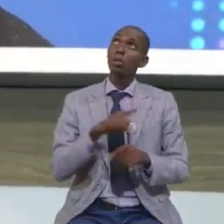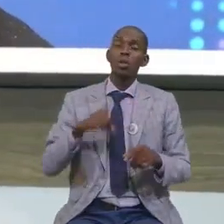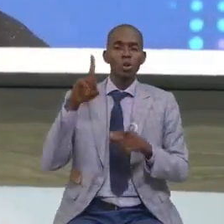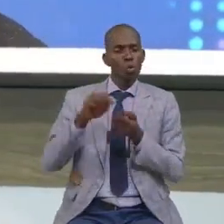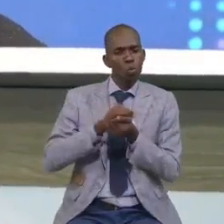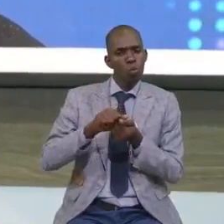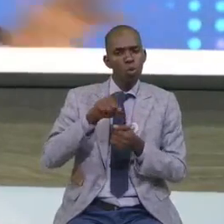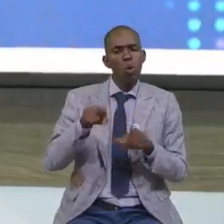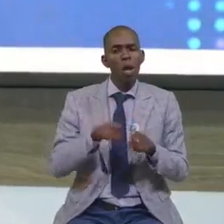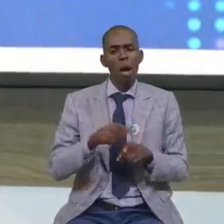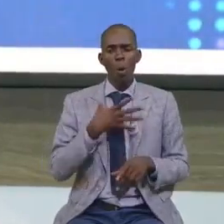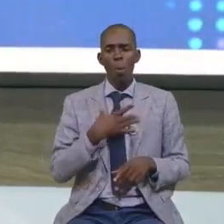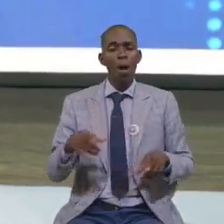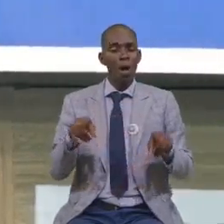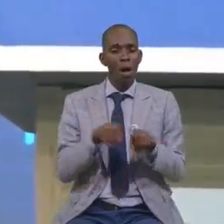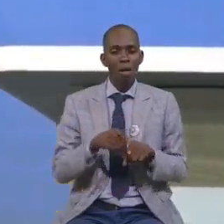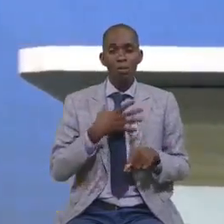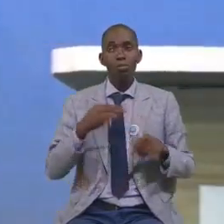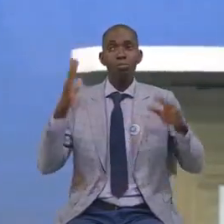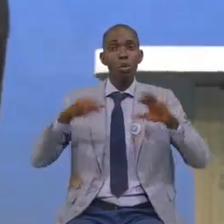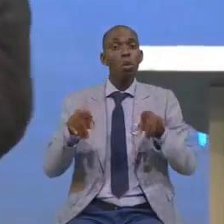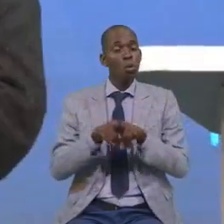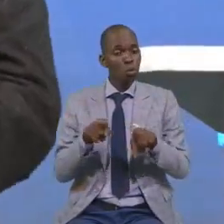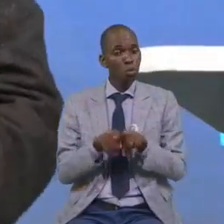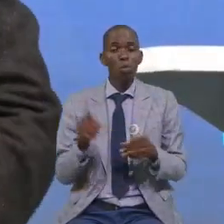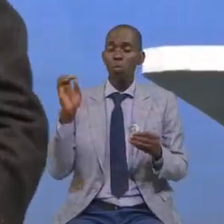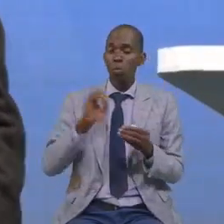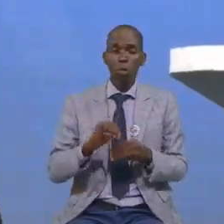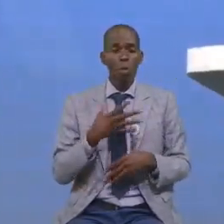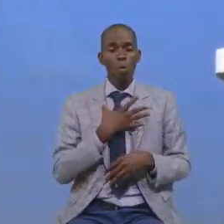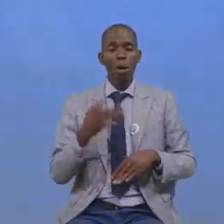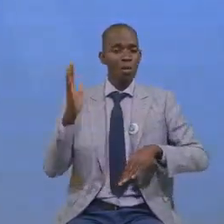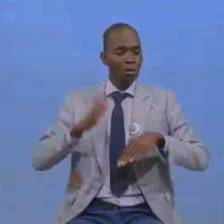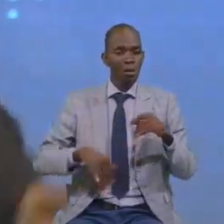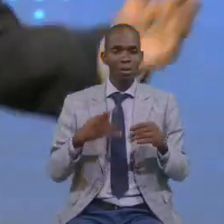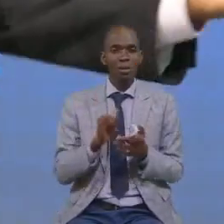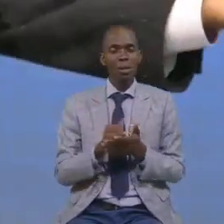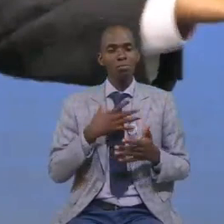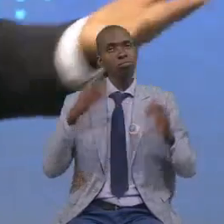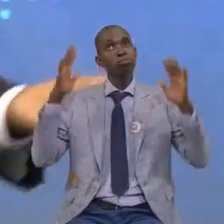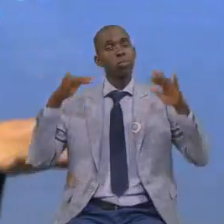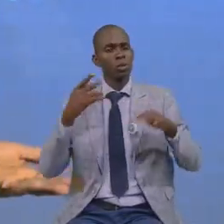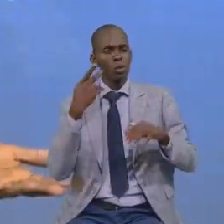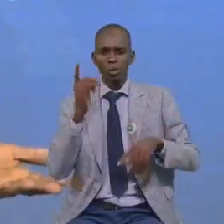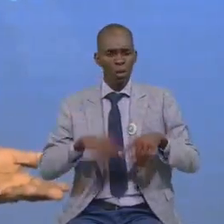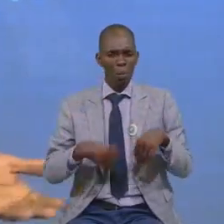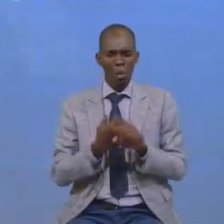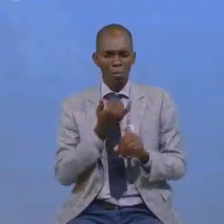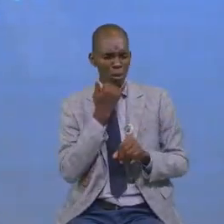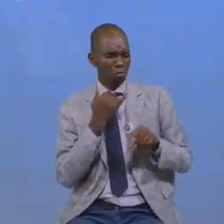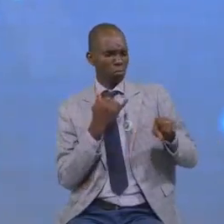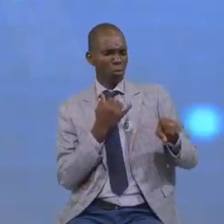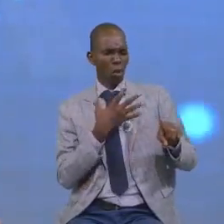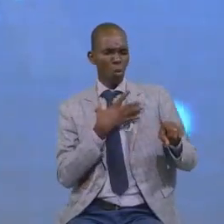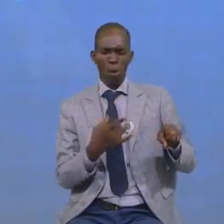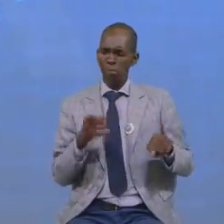snow, even whiter than snow. And you cannot mistake that. Look at that, that's white. Look at this, this is red.